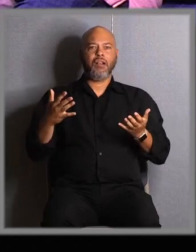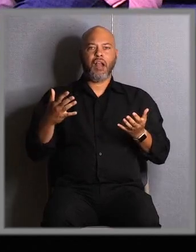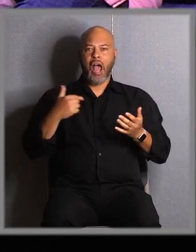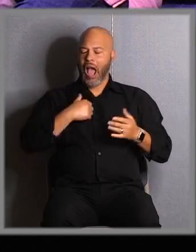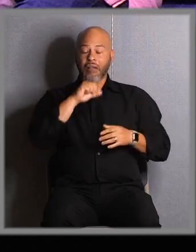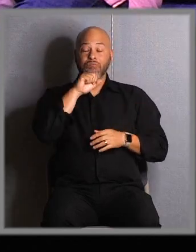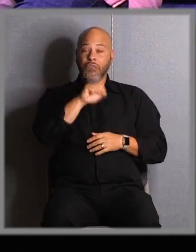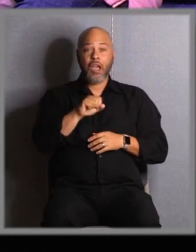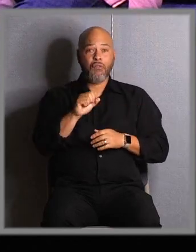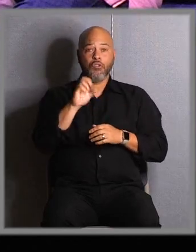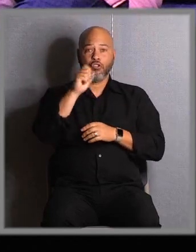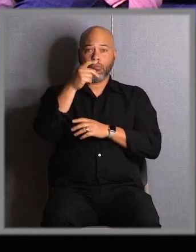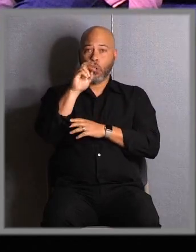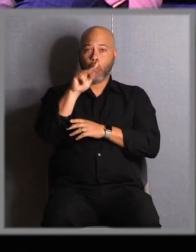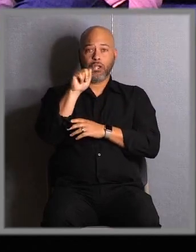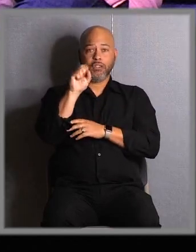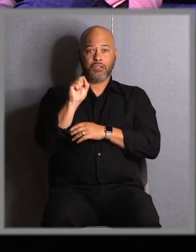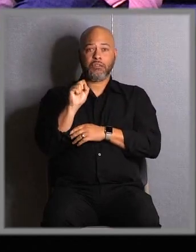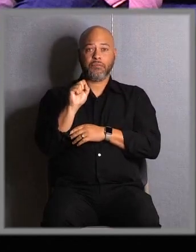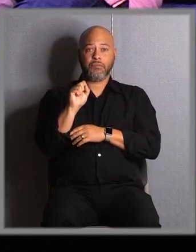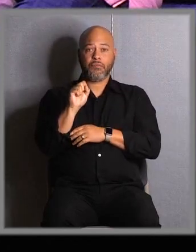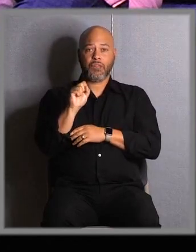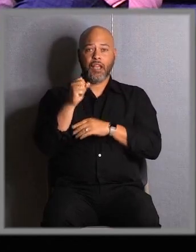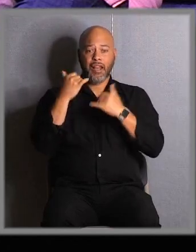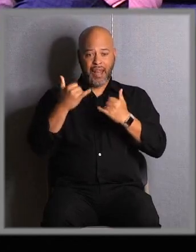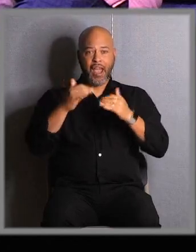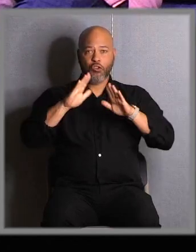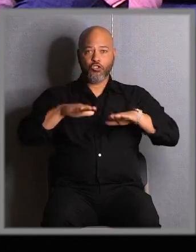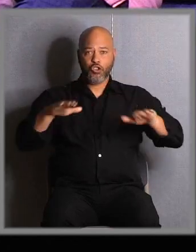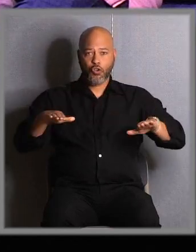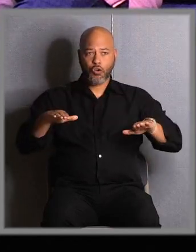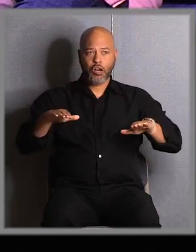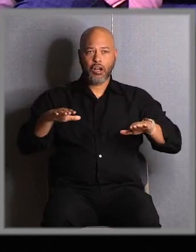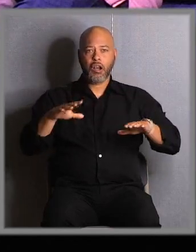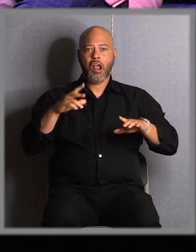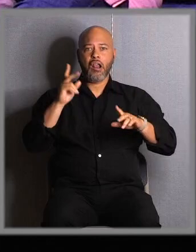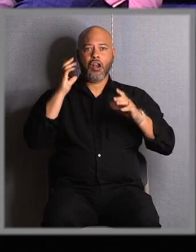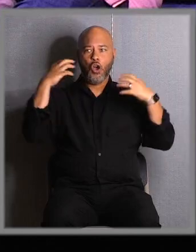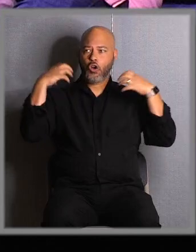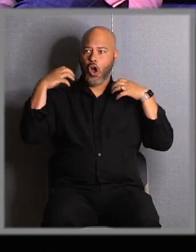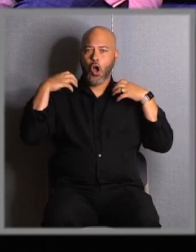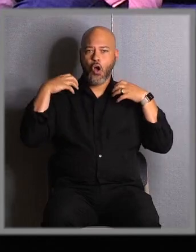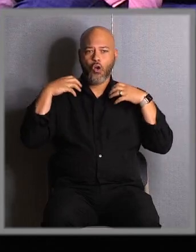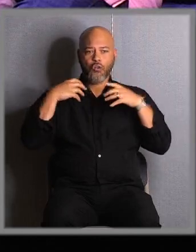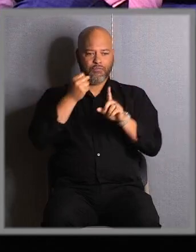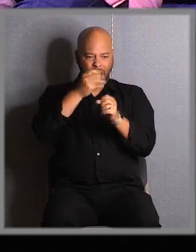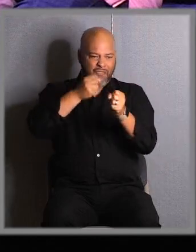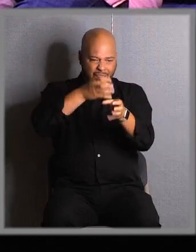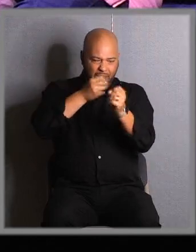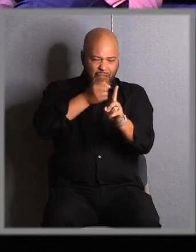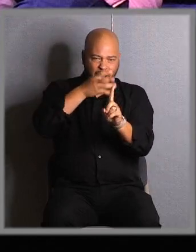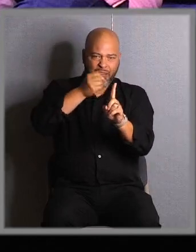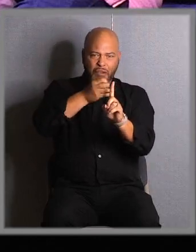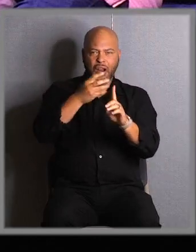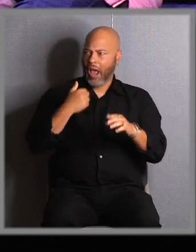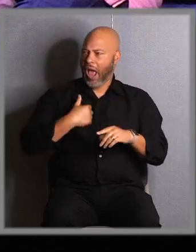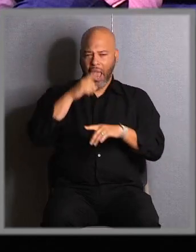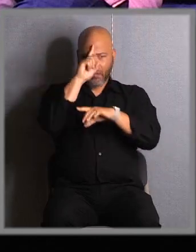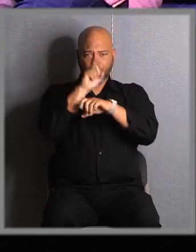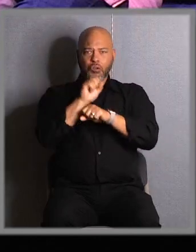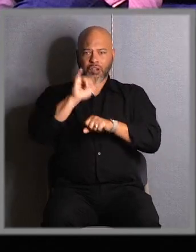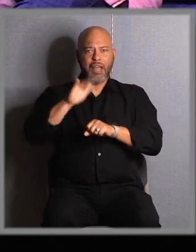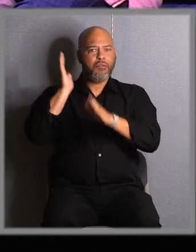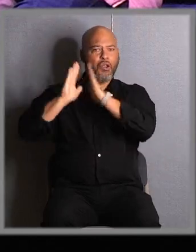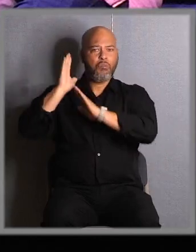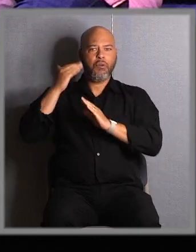sports. Now these children are getting abused. They're talking about their coach cussing at them. That's all I'm used to. I